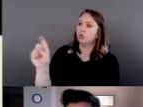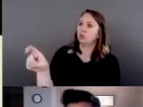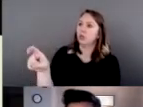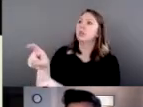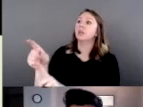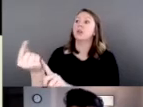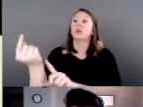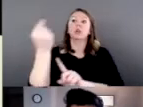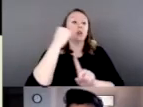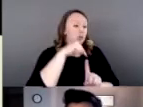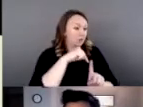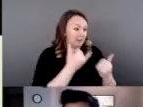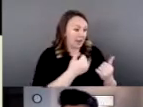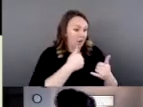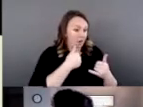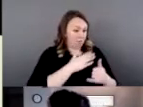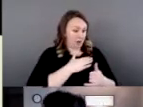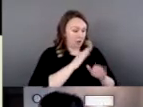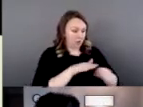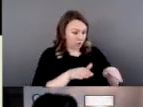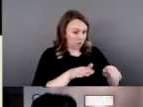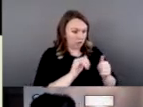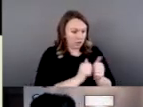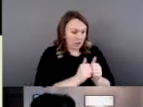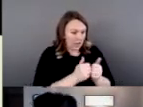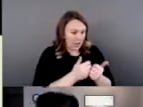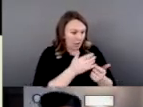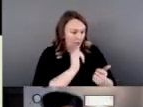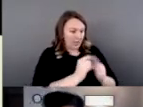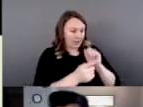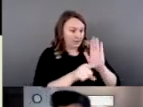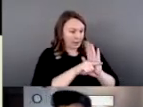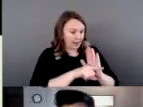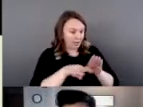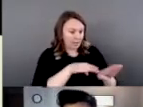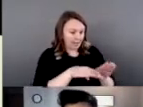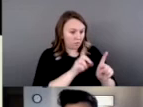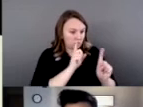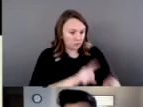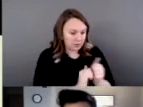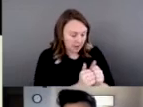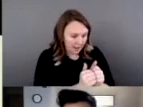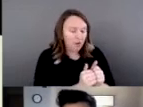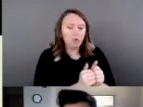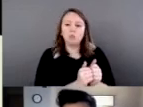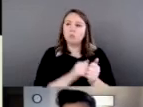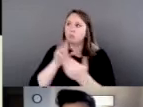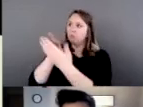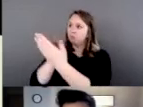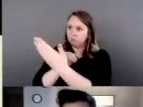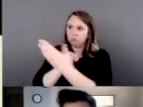violence to correct this negative behavior. And it actually wasn't until I had been in therapy and